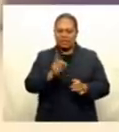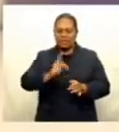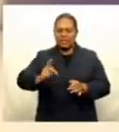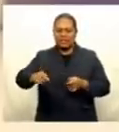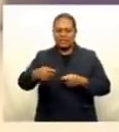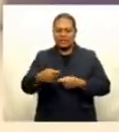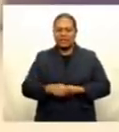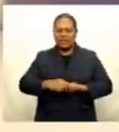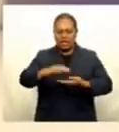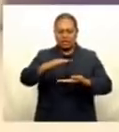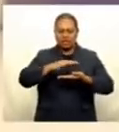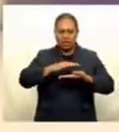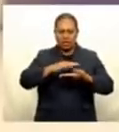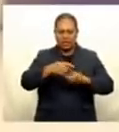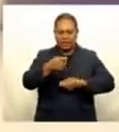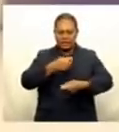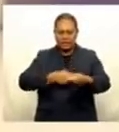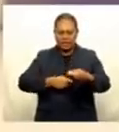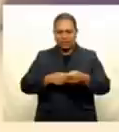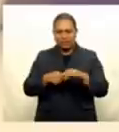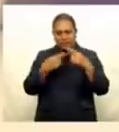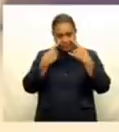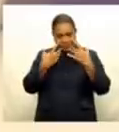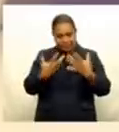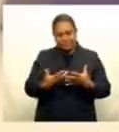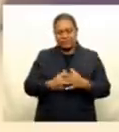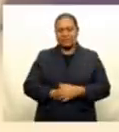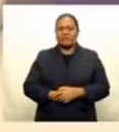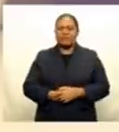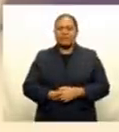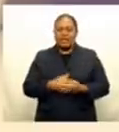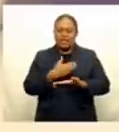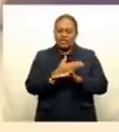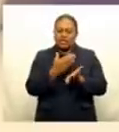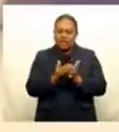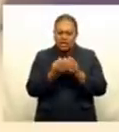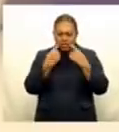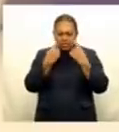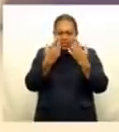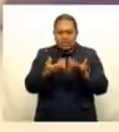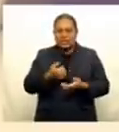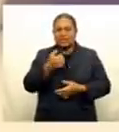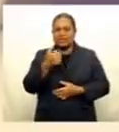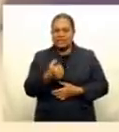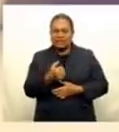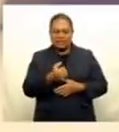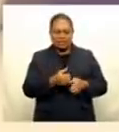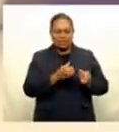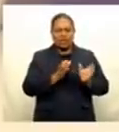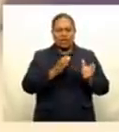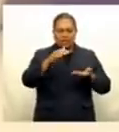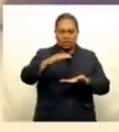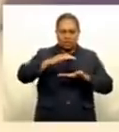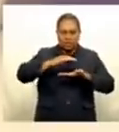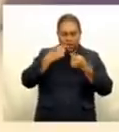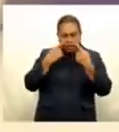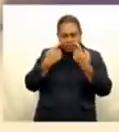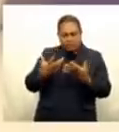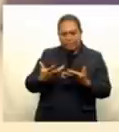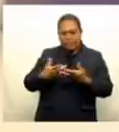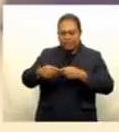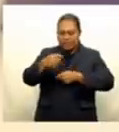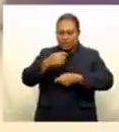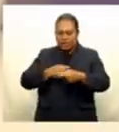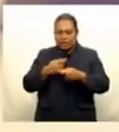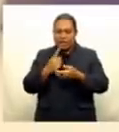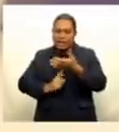week. About 30,465 shares were traded in 6 listed stock, with 21 transactions